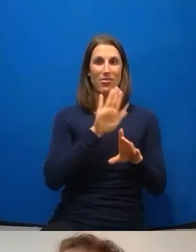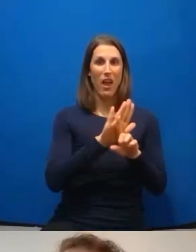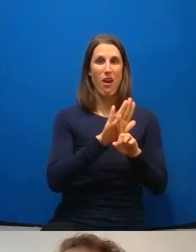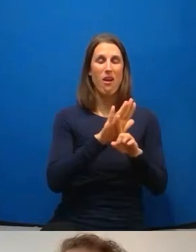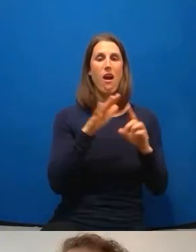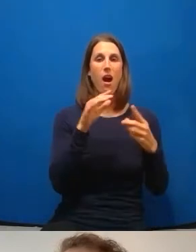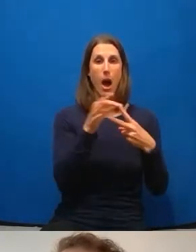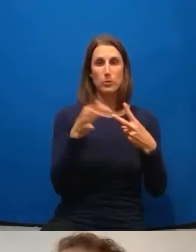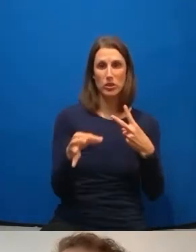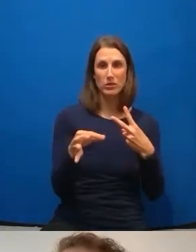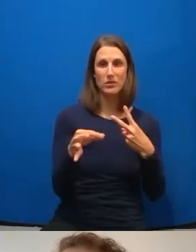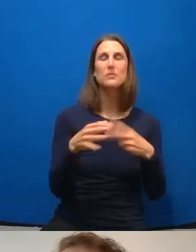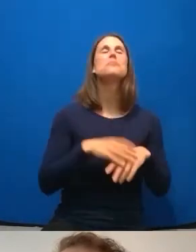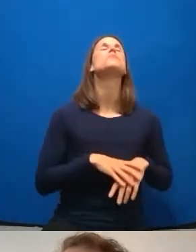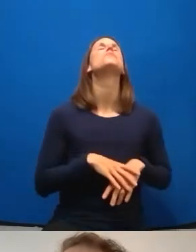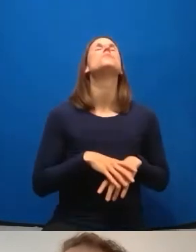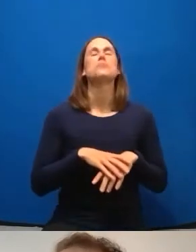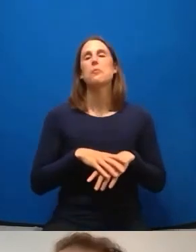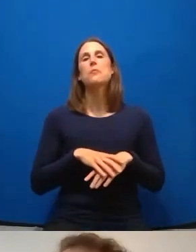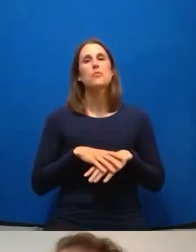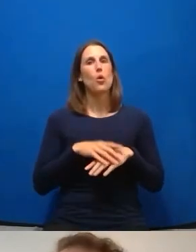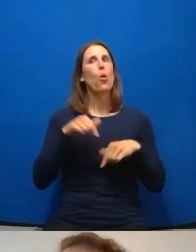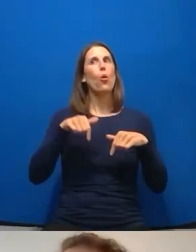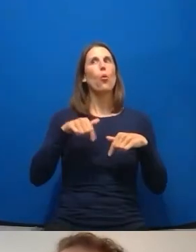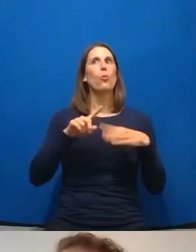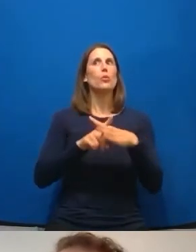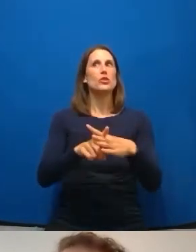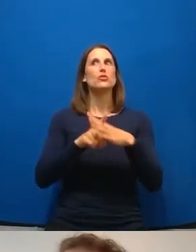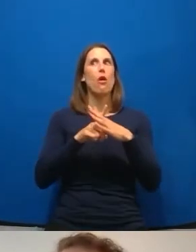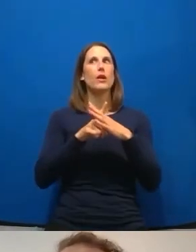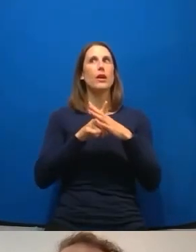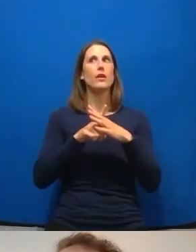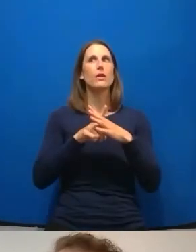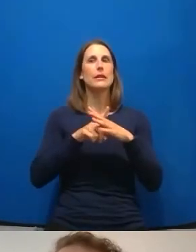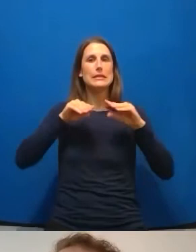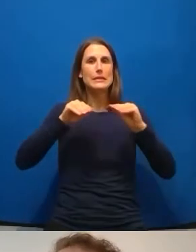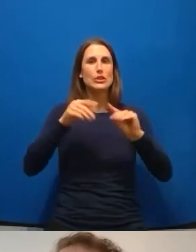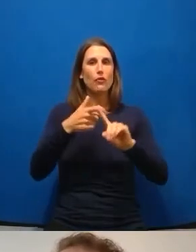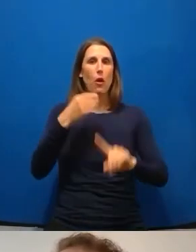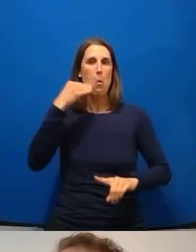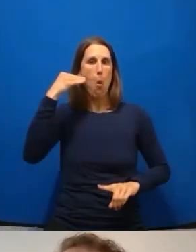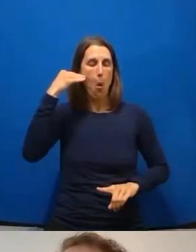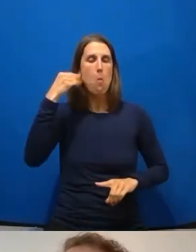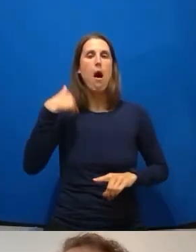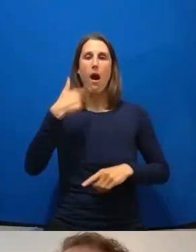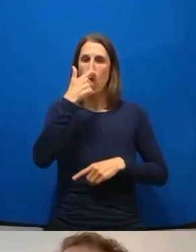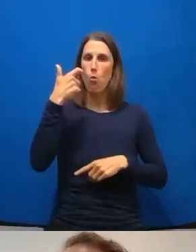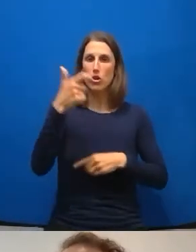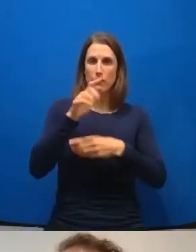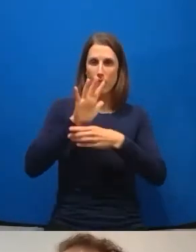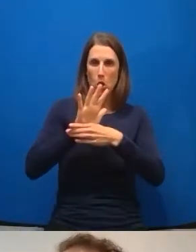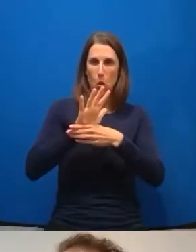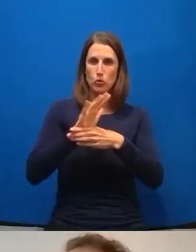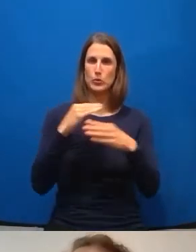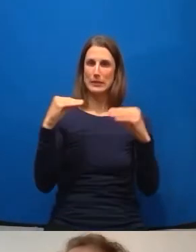I watched like a video in the beginning of this that like laid out exactly all of the things you can do with it, which was so essential and so helpful. And